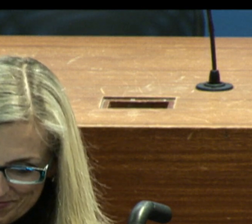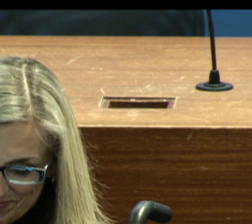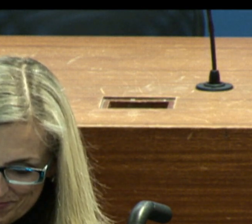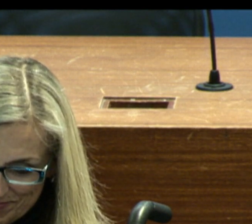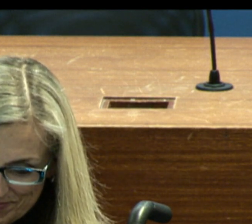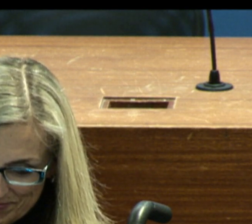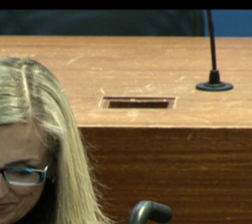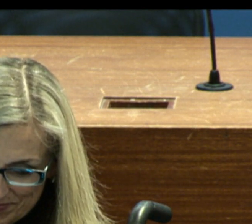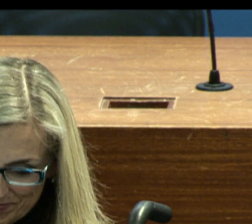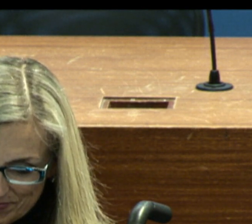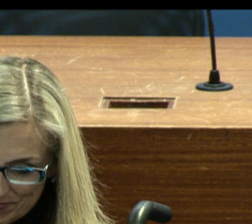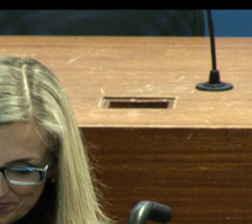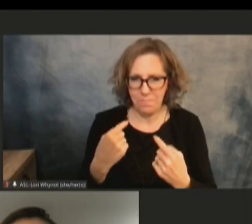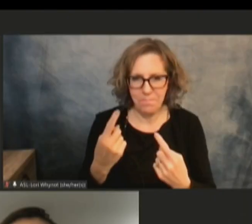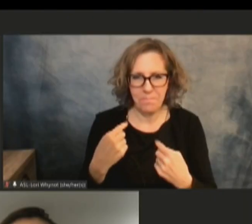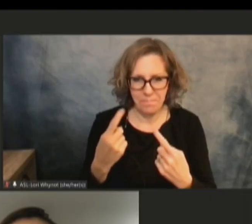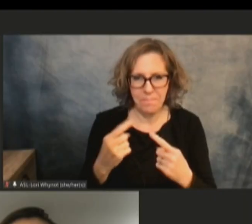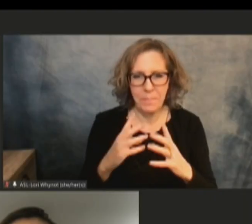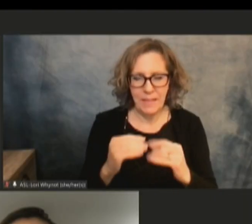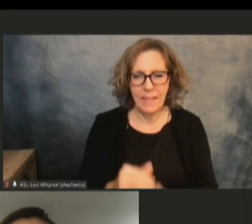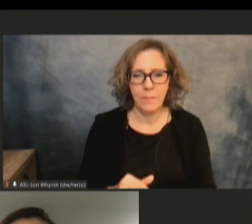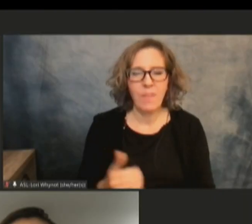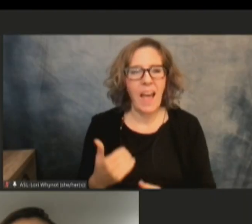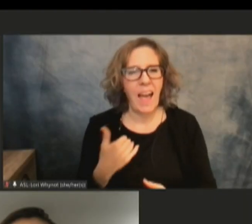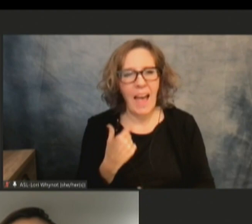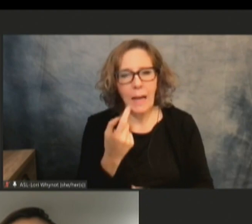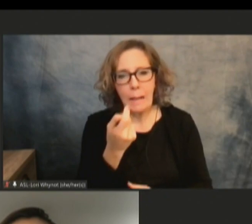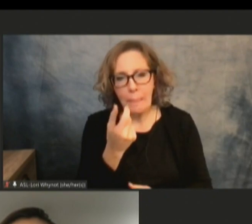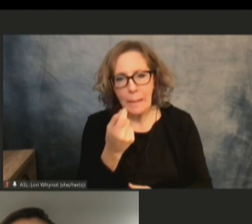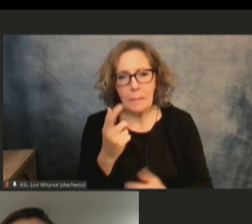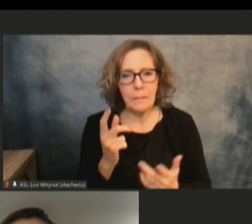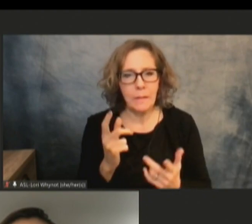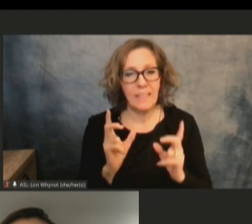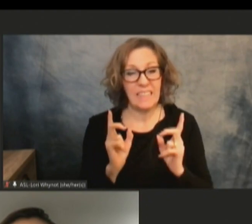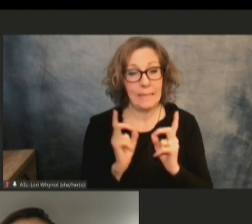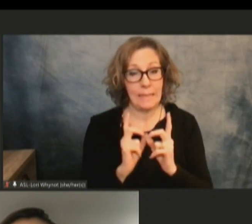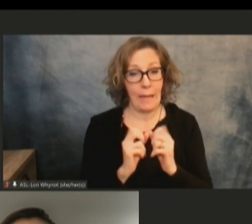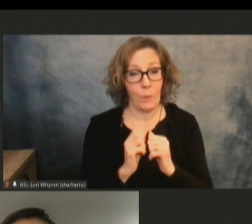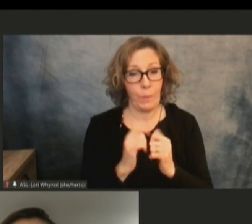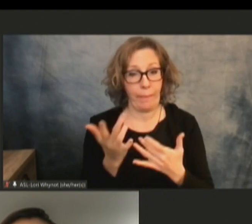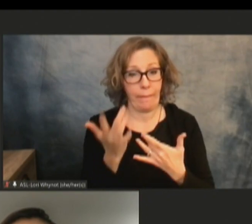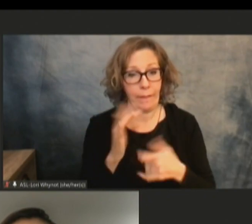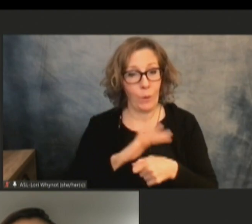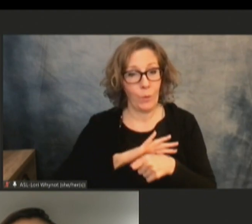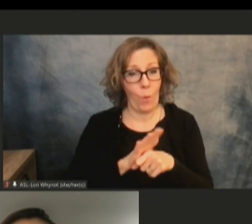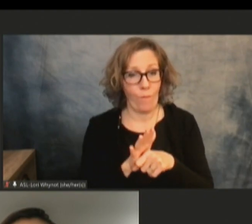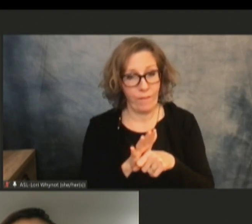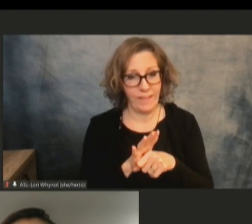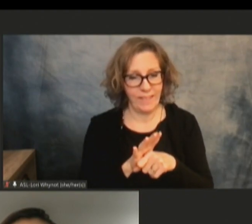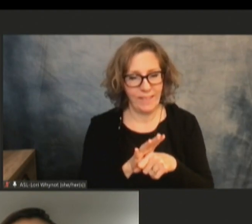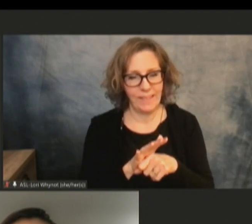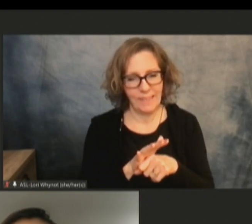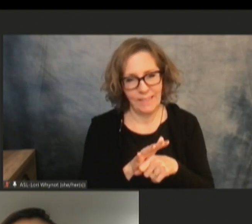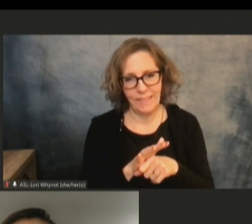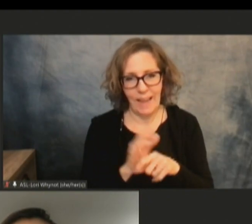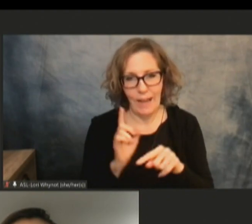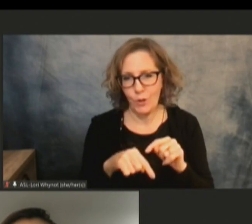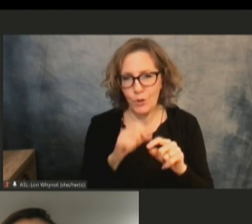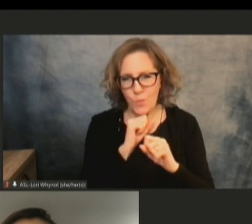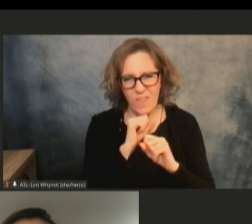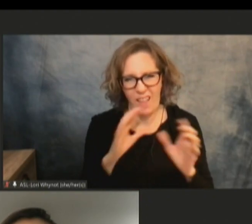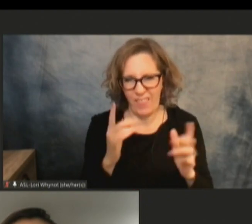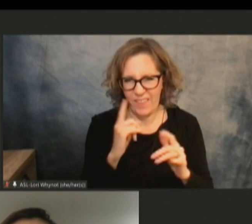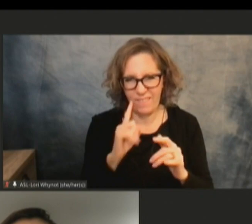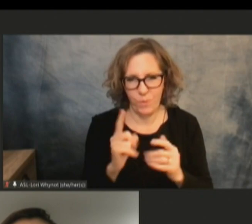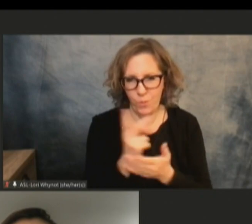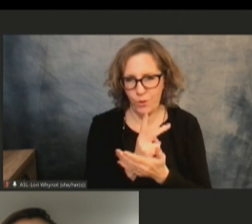Well, I had a little date with COVID. So I wasn't able to do much of anything for a